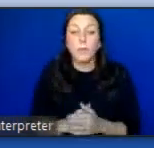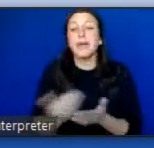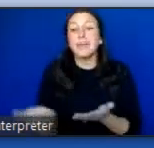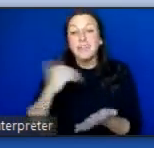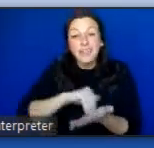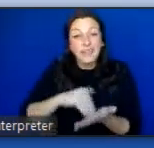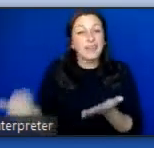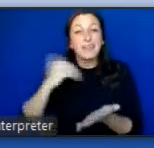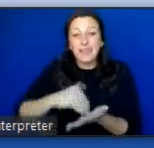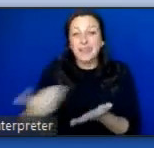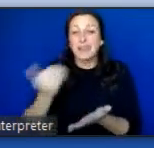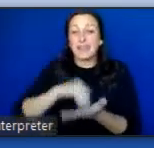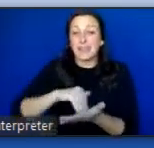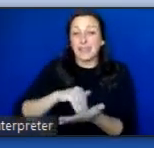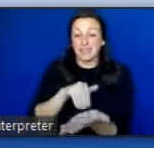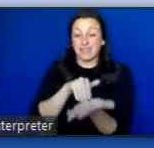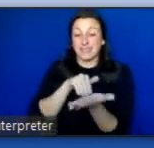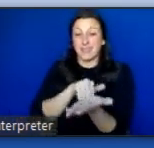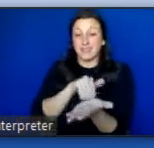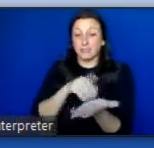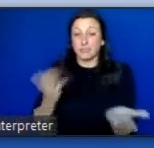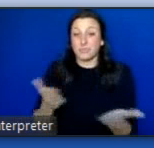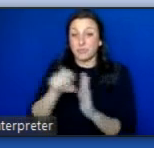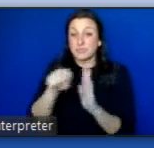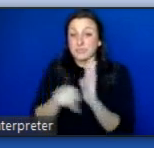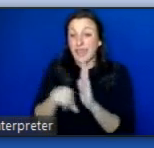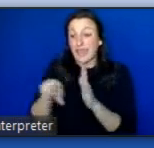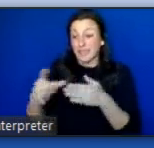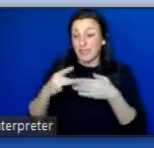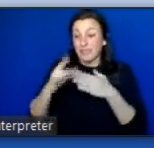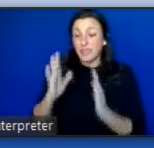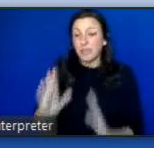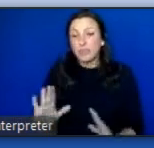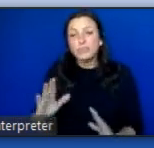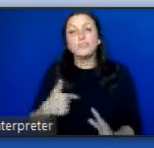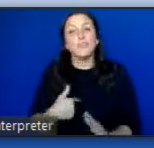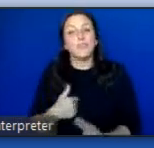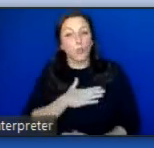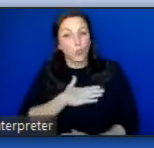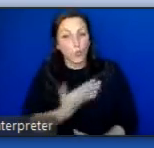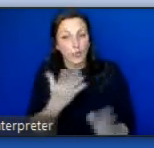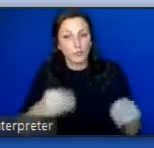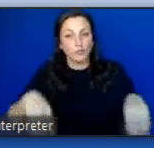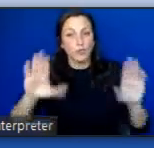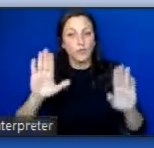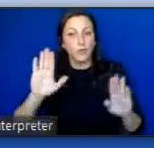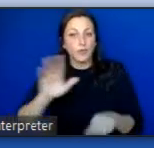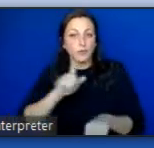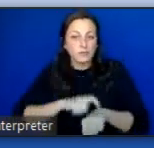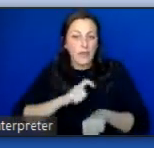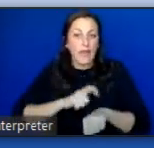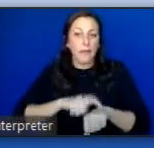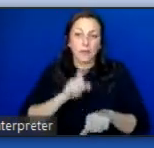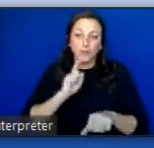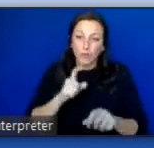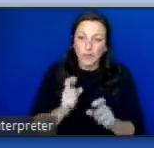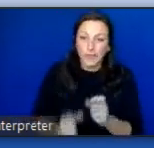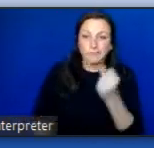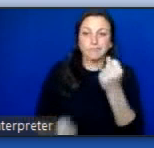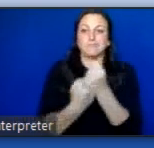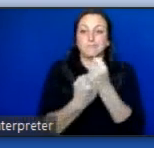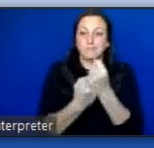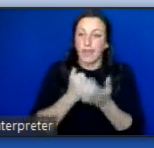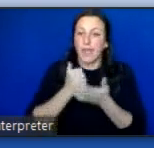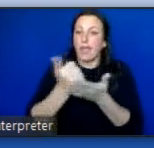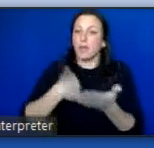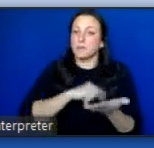leaders in the state stood up, offered their time, and really, really contributed to the success that we've seen in the state over